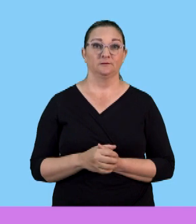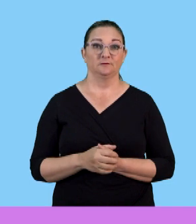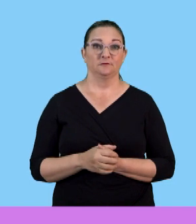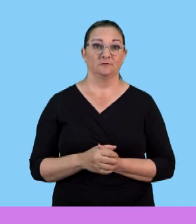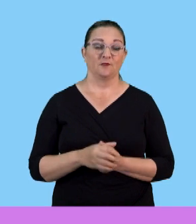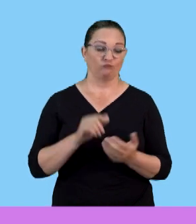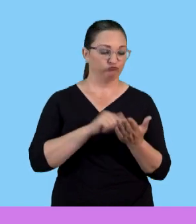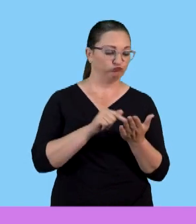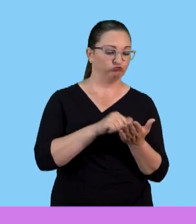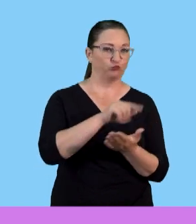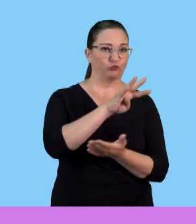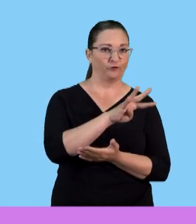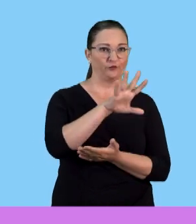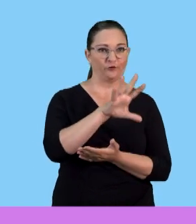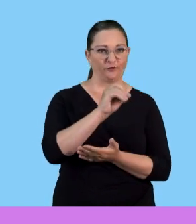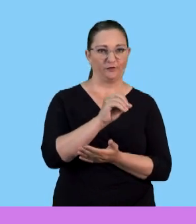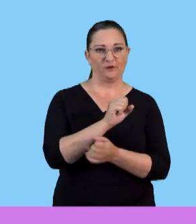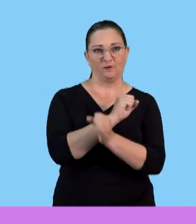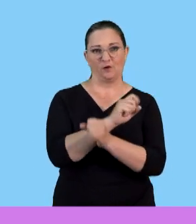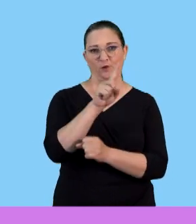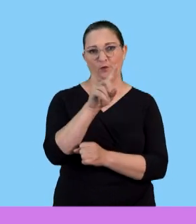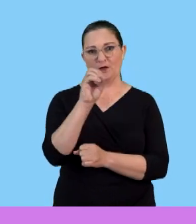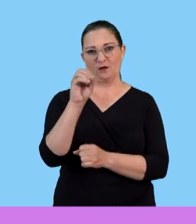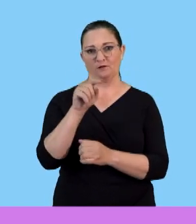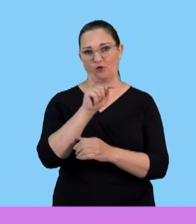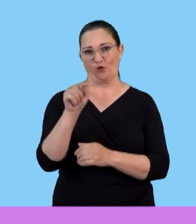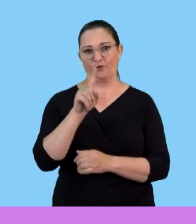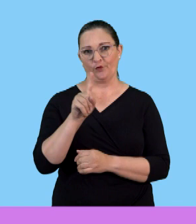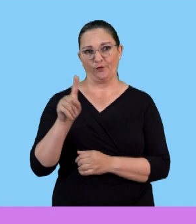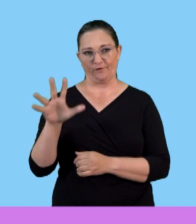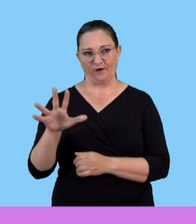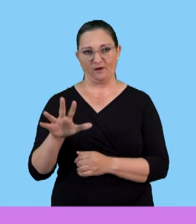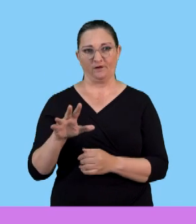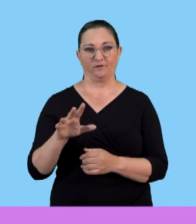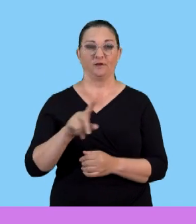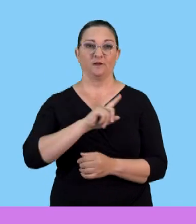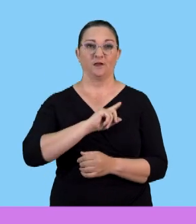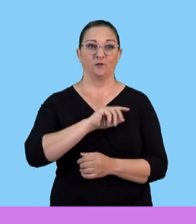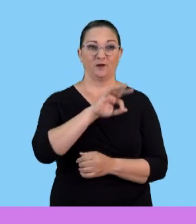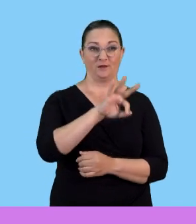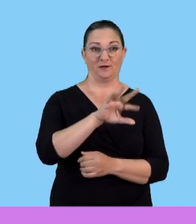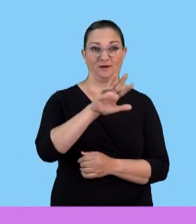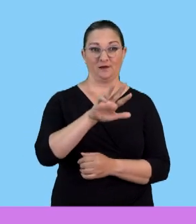working that out, 450 multiplied by 100 over 115, it will give you